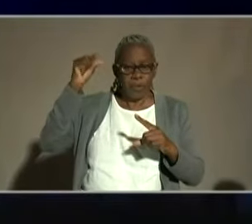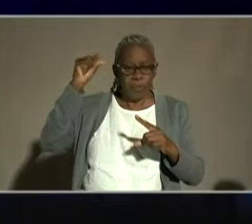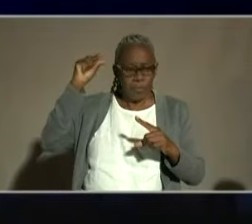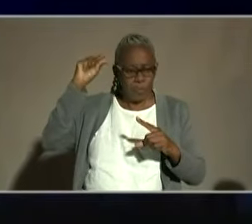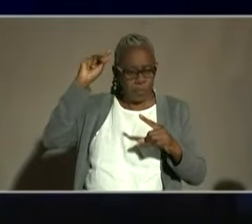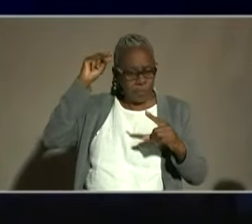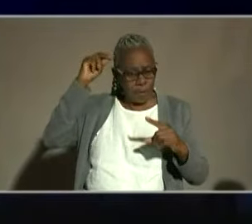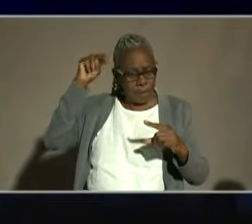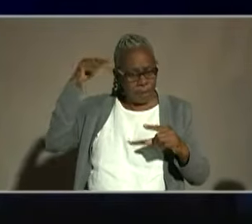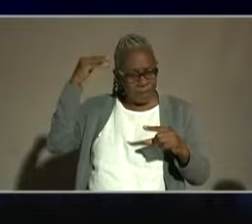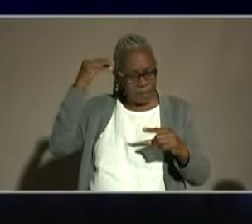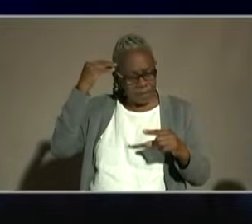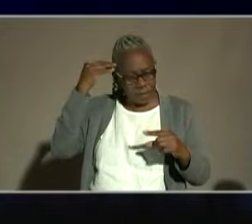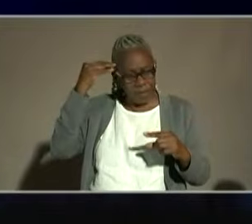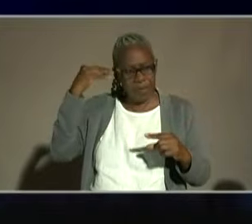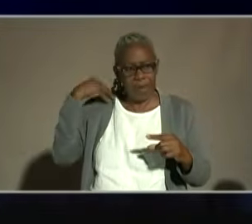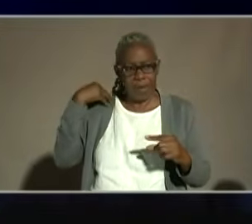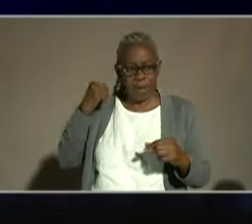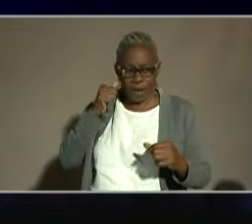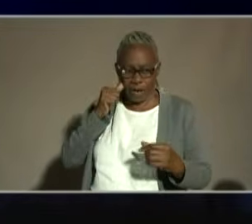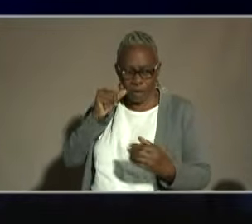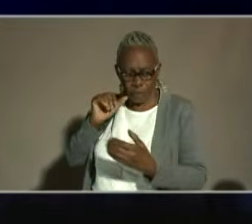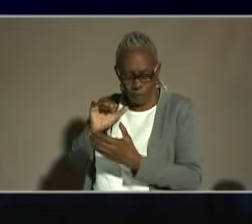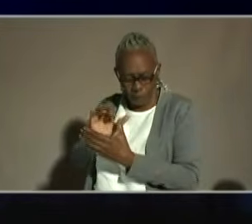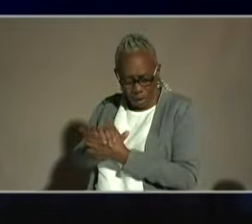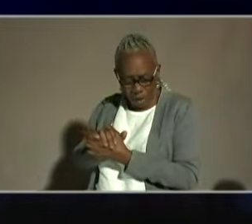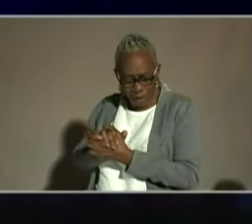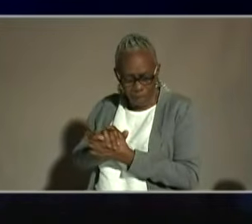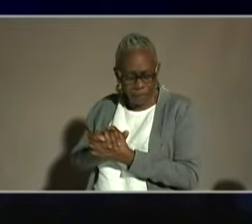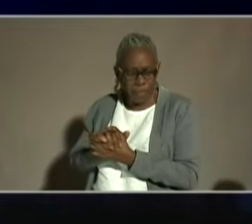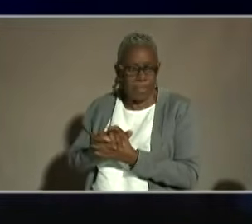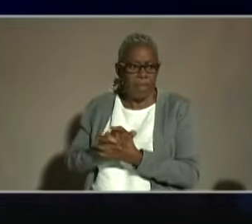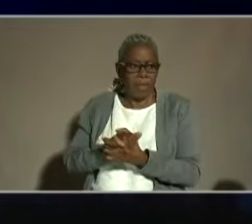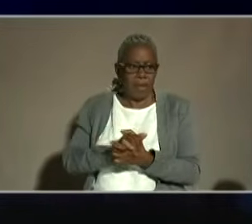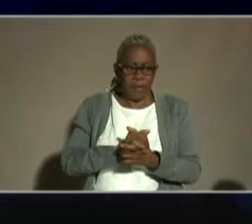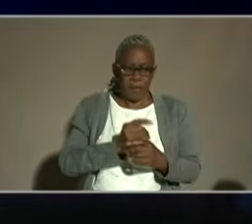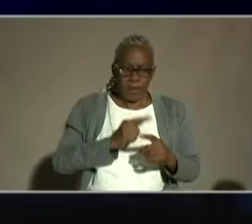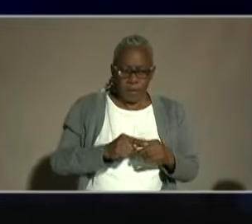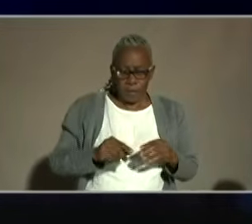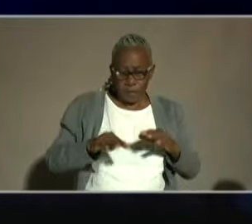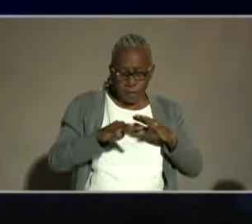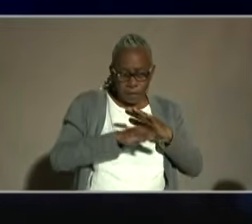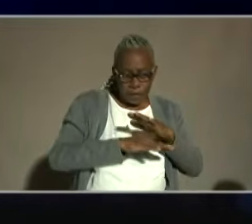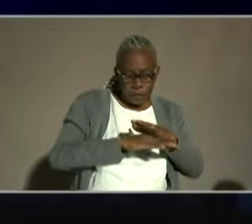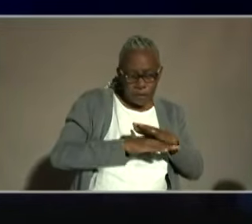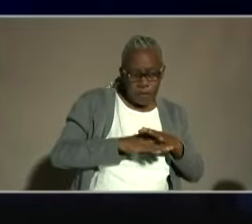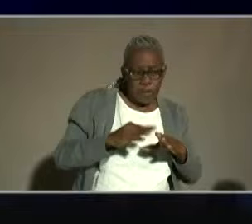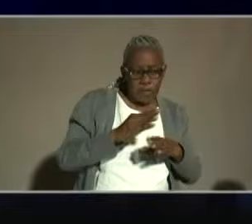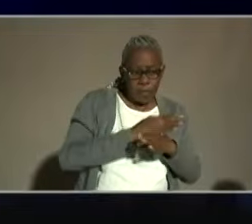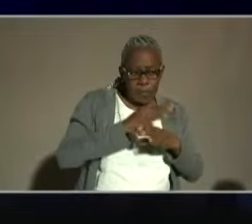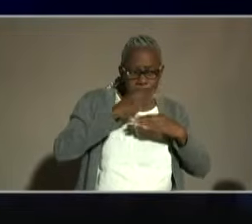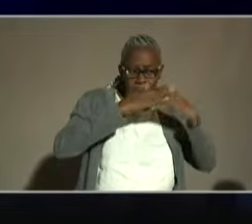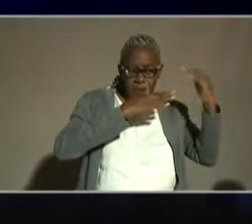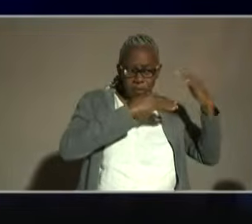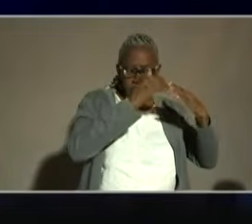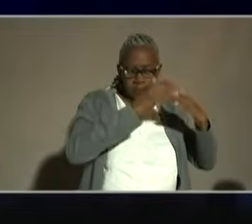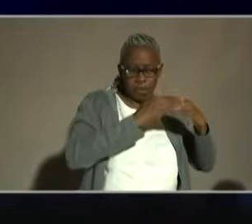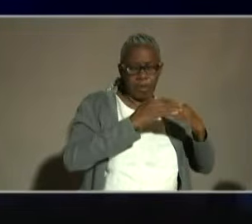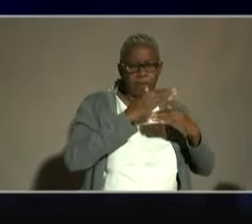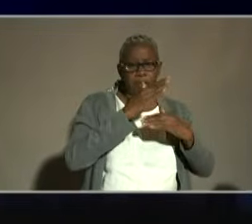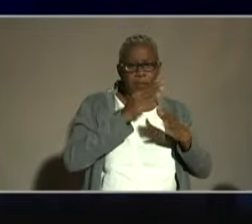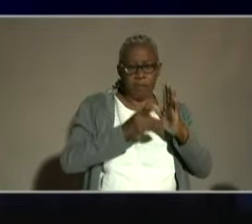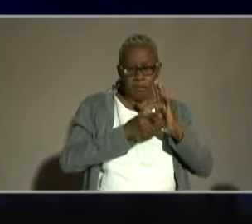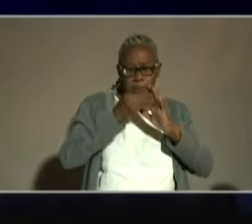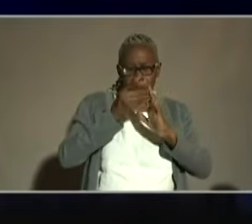so many of the agencies of government which regulate that business fall under his Ministry of Economic Development and Job